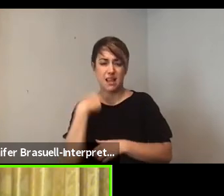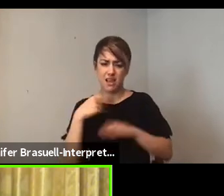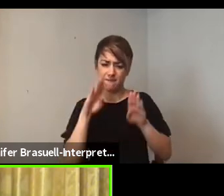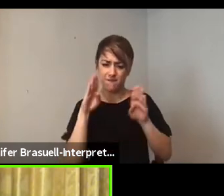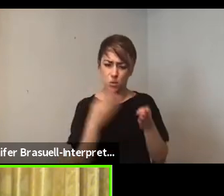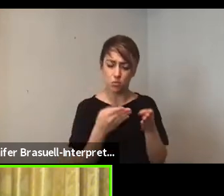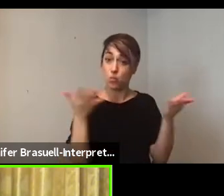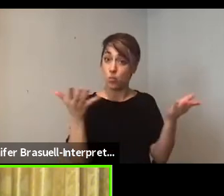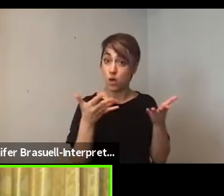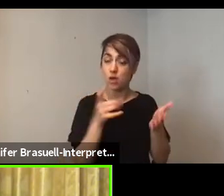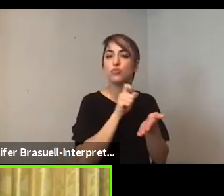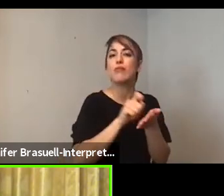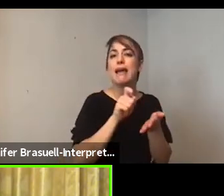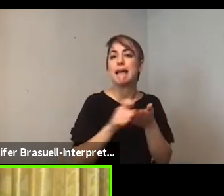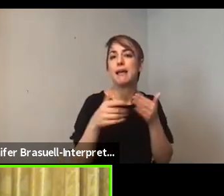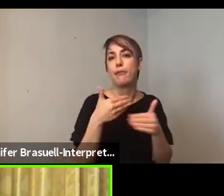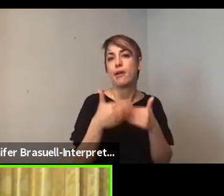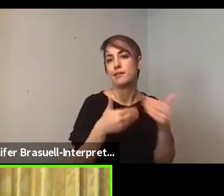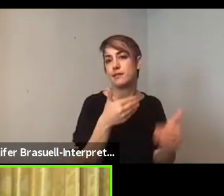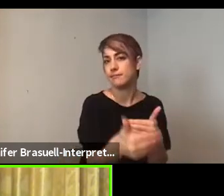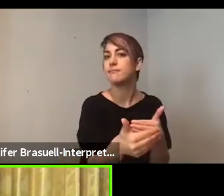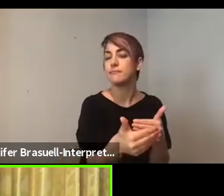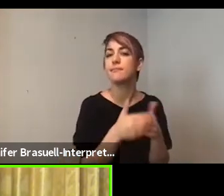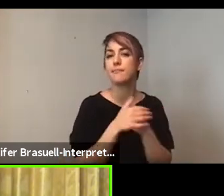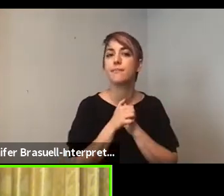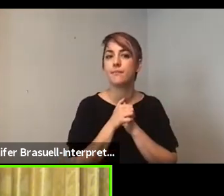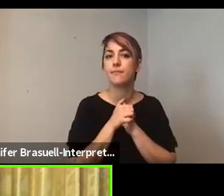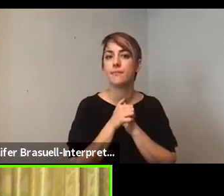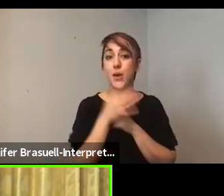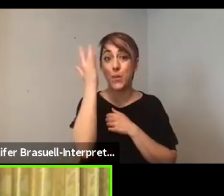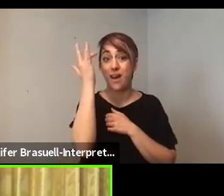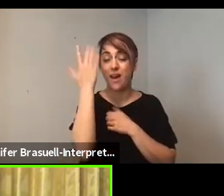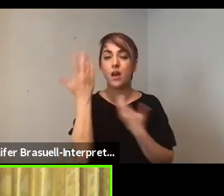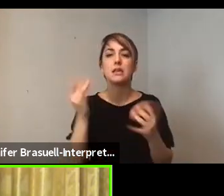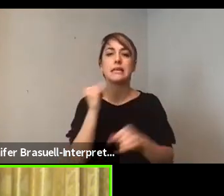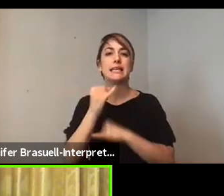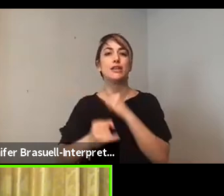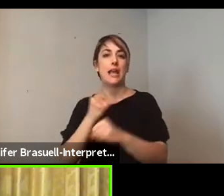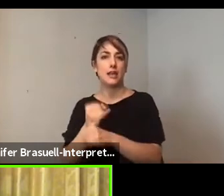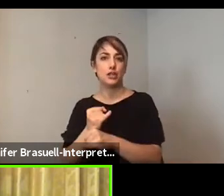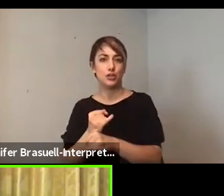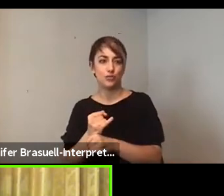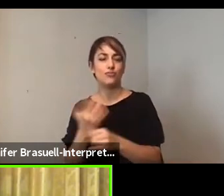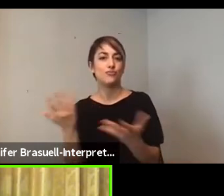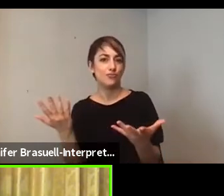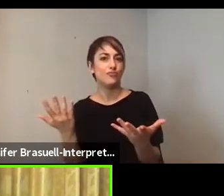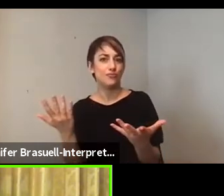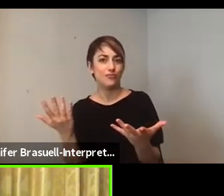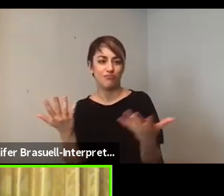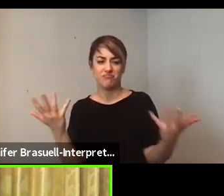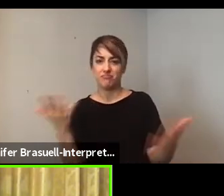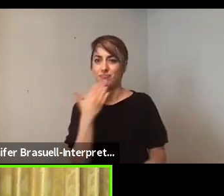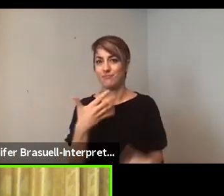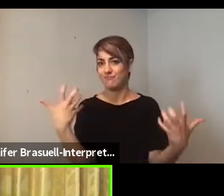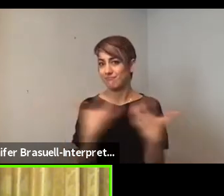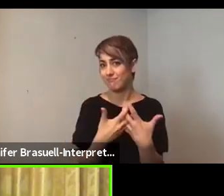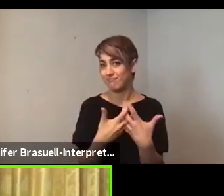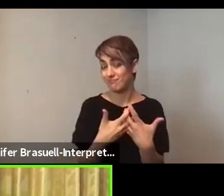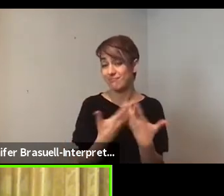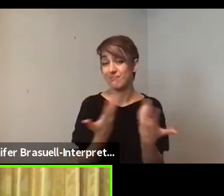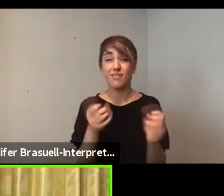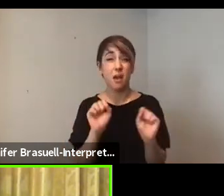process, because that could be done internationally and it could be something for the future.